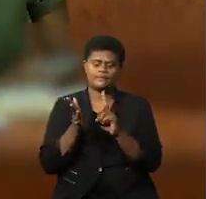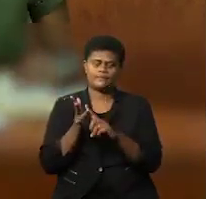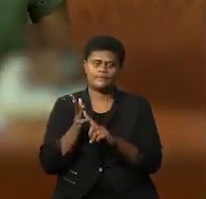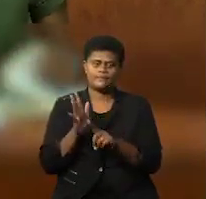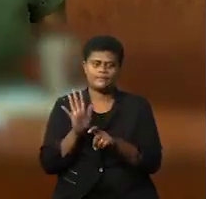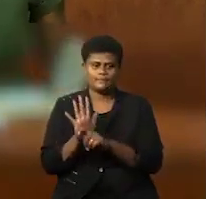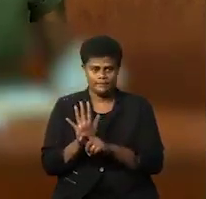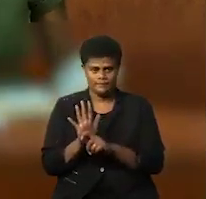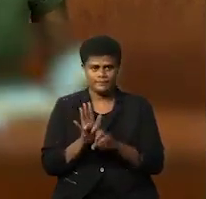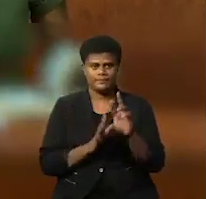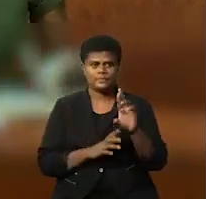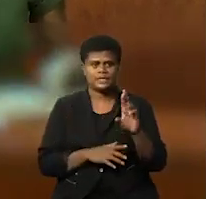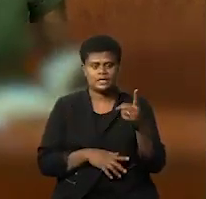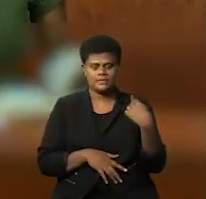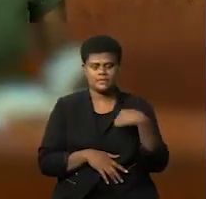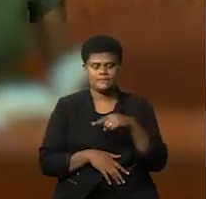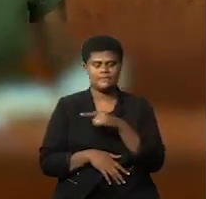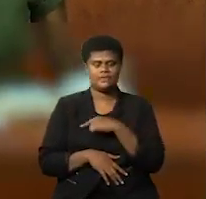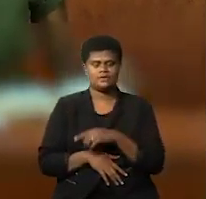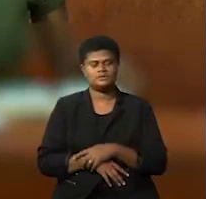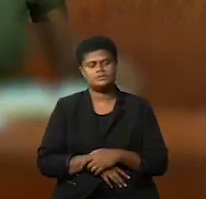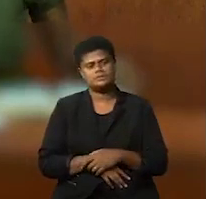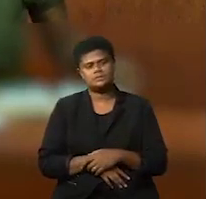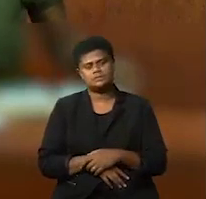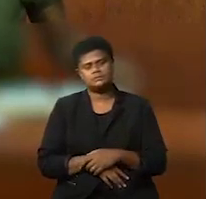that's to answer the question,